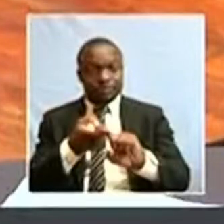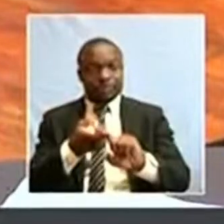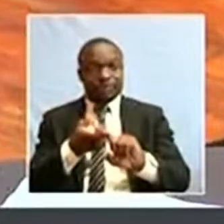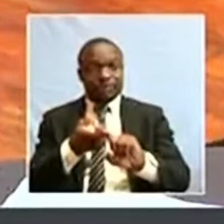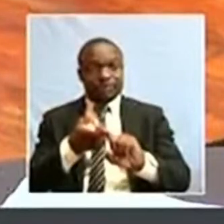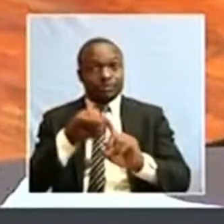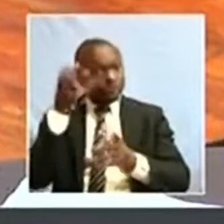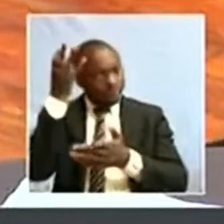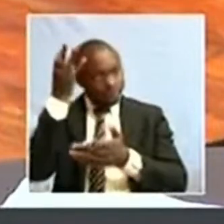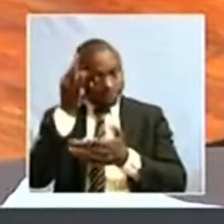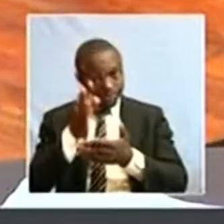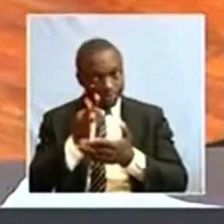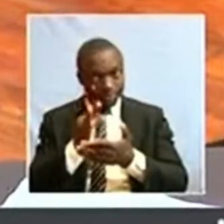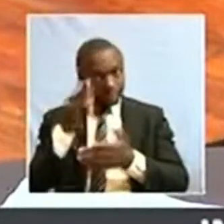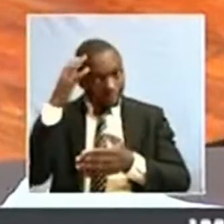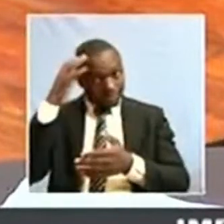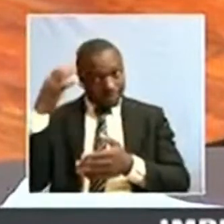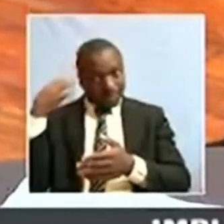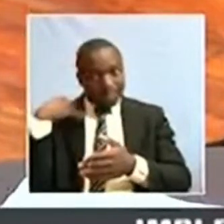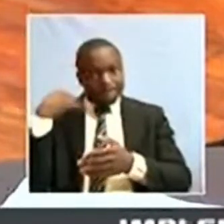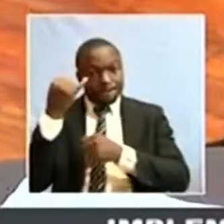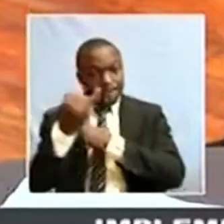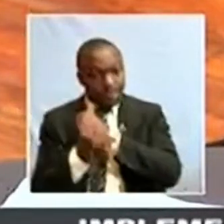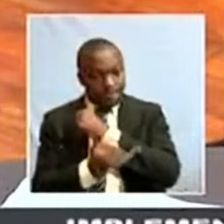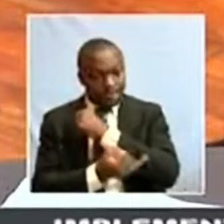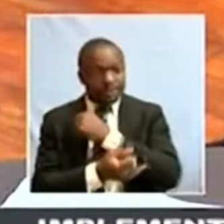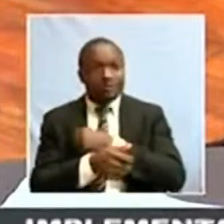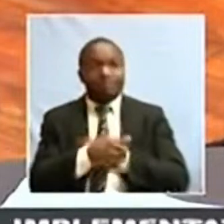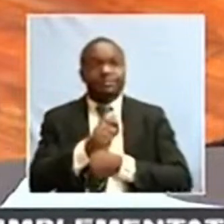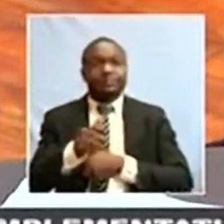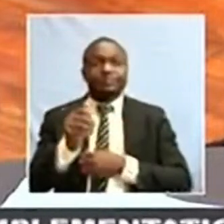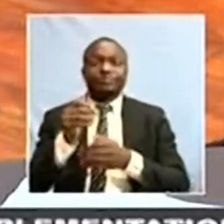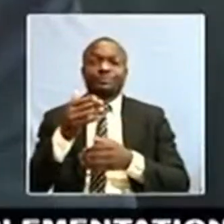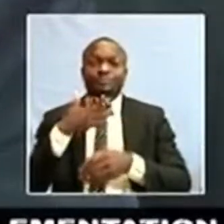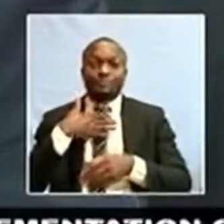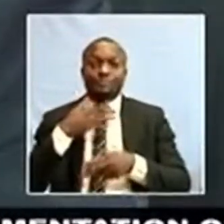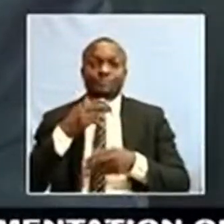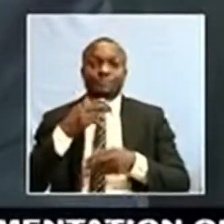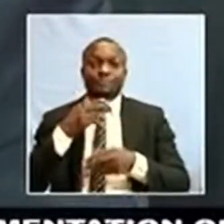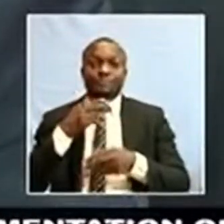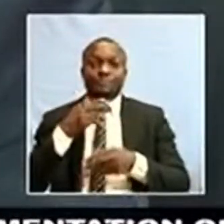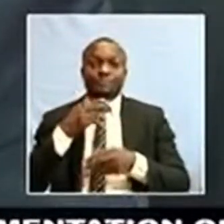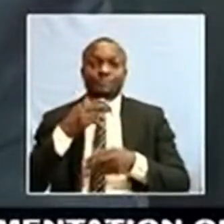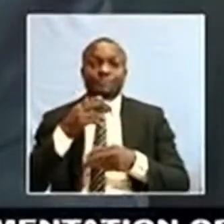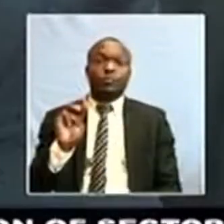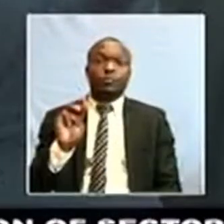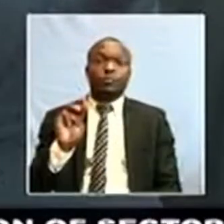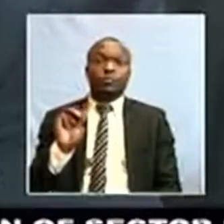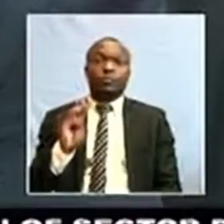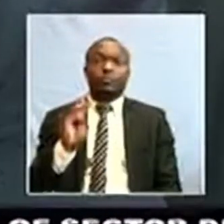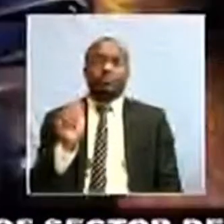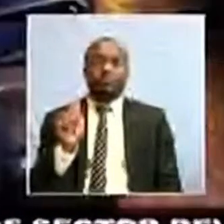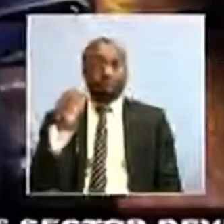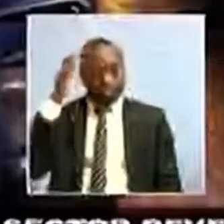the clerk's office to introduce. Thank you, Chair. My name is Timothy Lum.